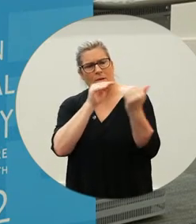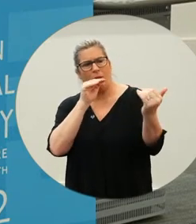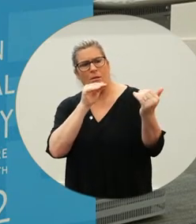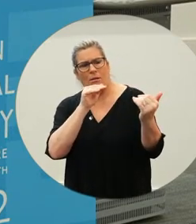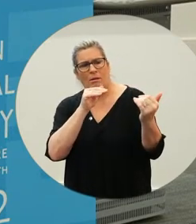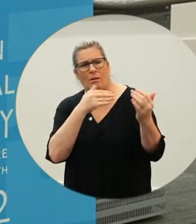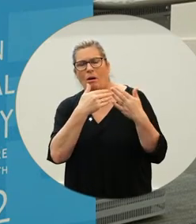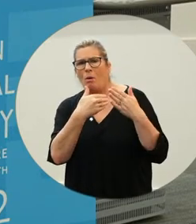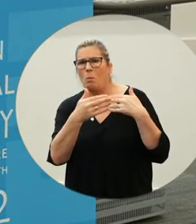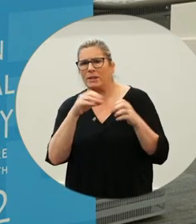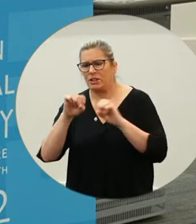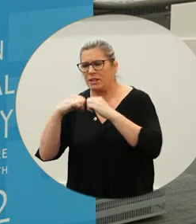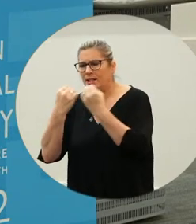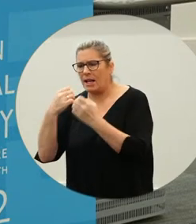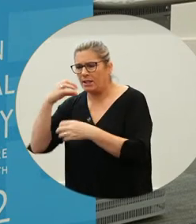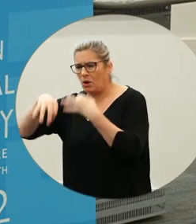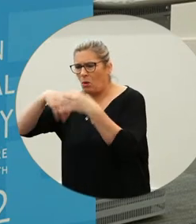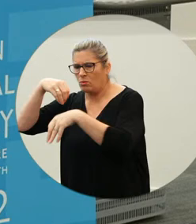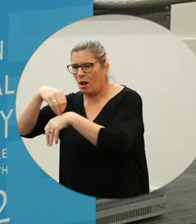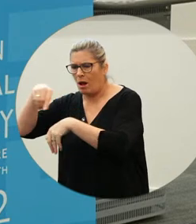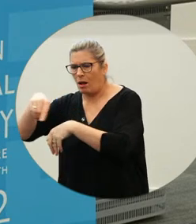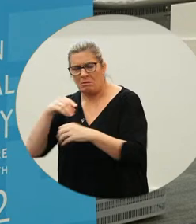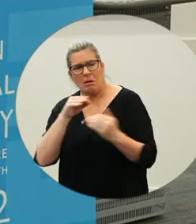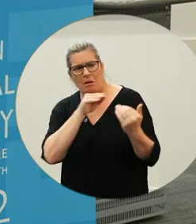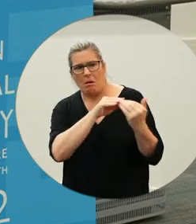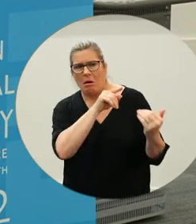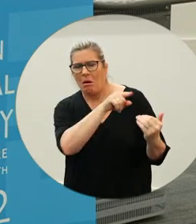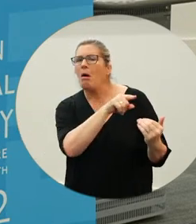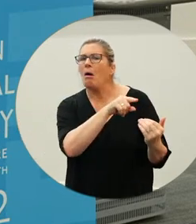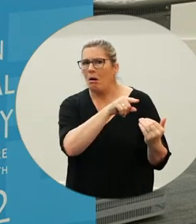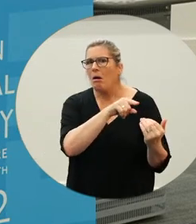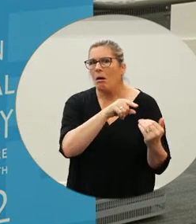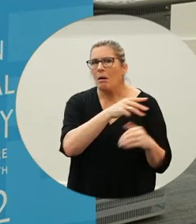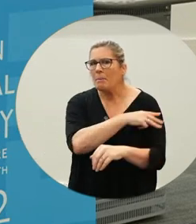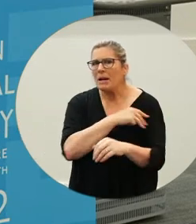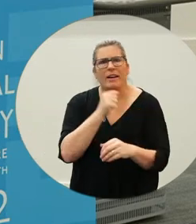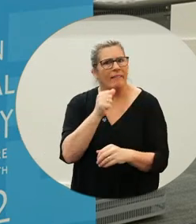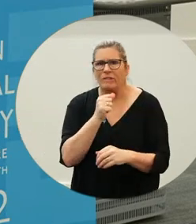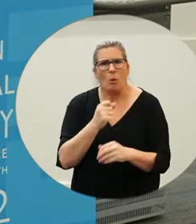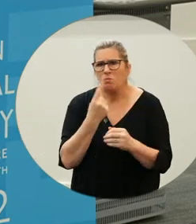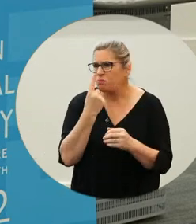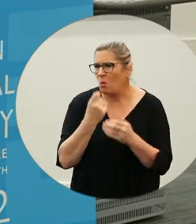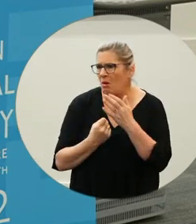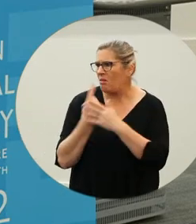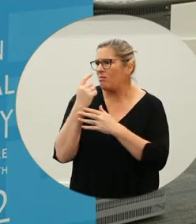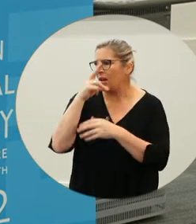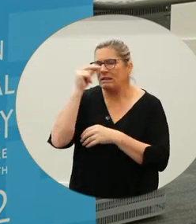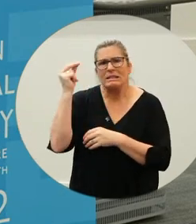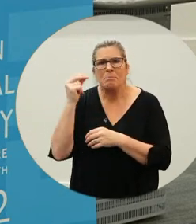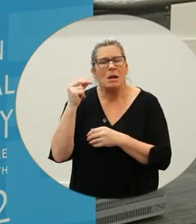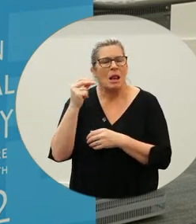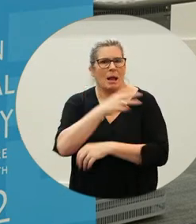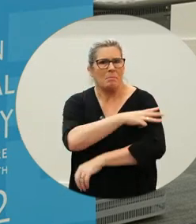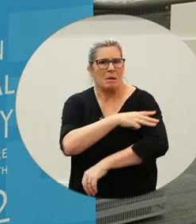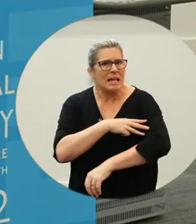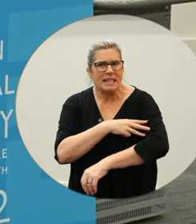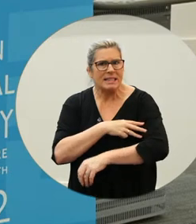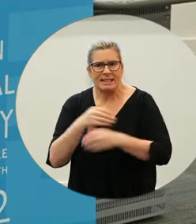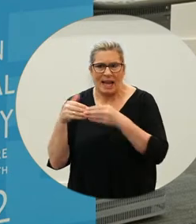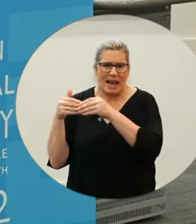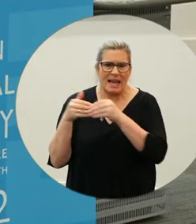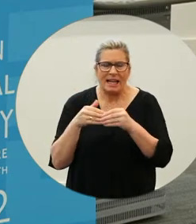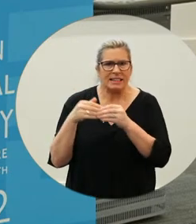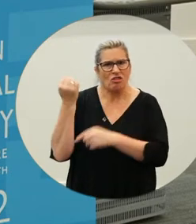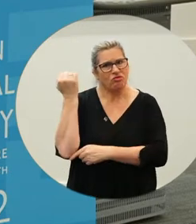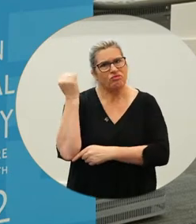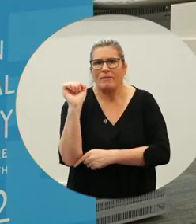is about. There is not a single instance recorded in history of a police force leading a revolution. They're